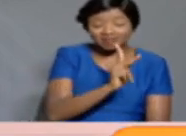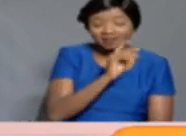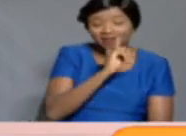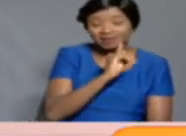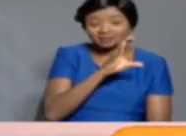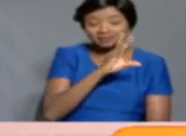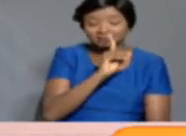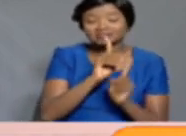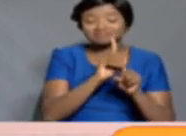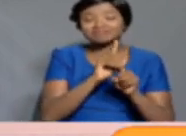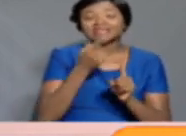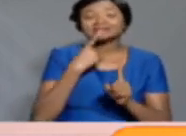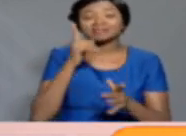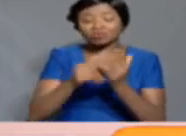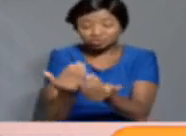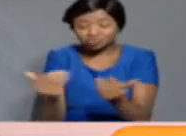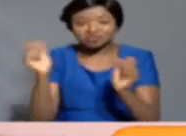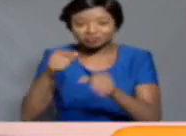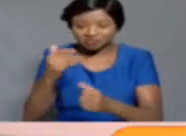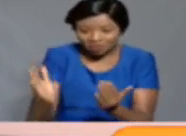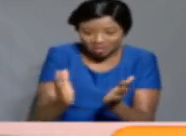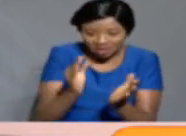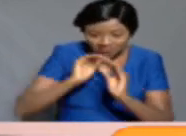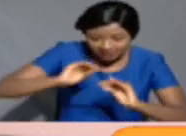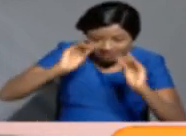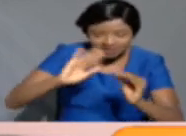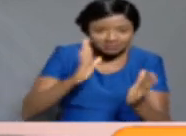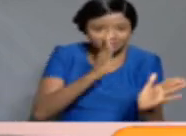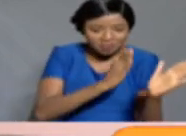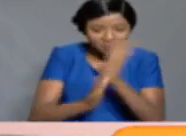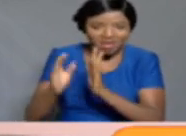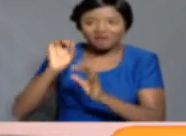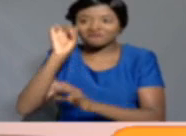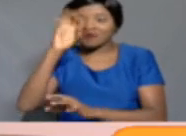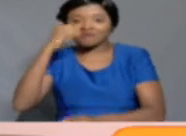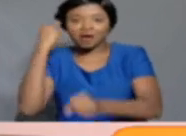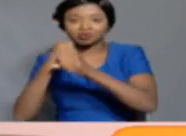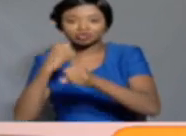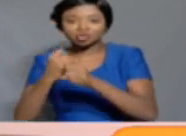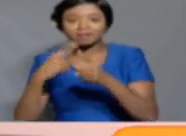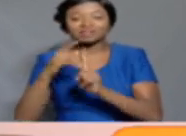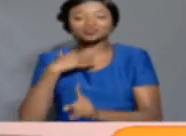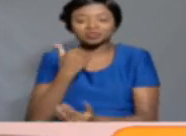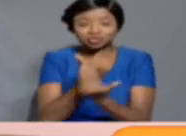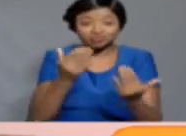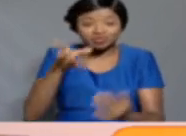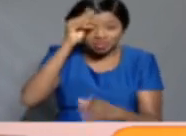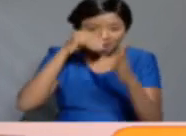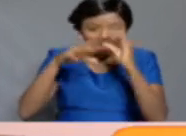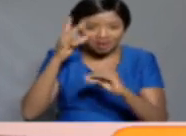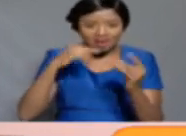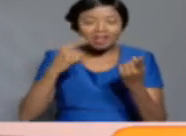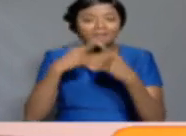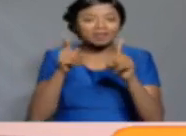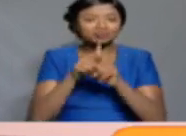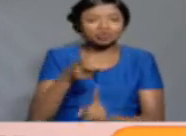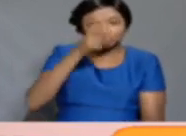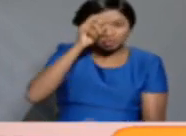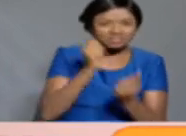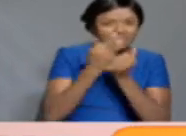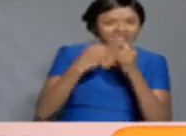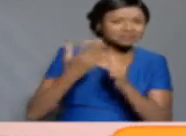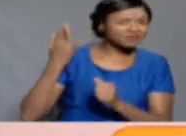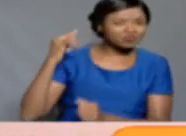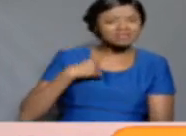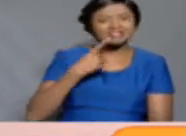preparing kids for jobs of the 21st century, while claiming to want kids to learn. Like I said in 2018, she says, telling students